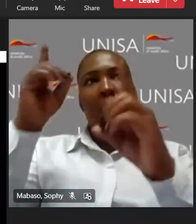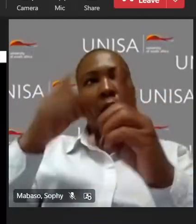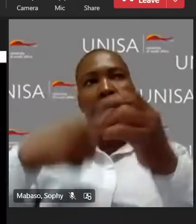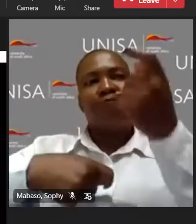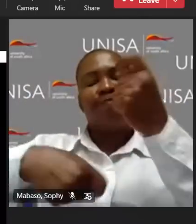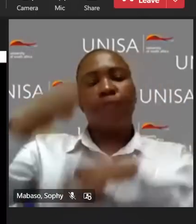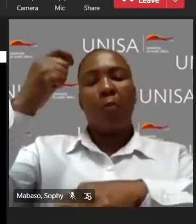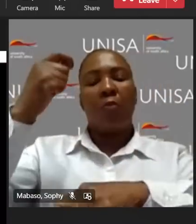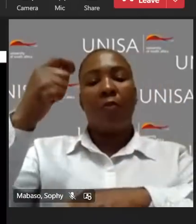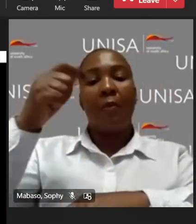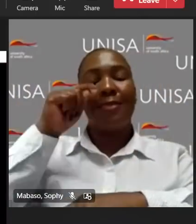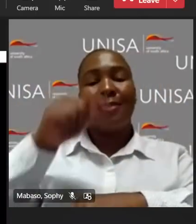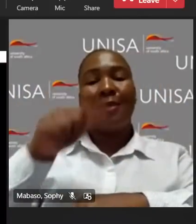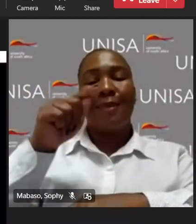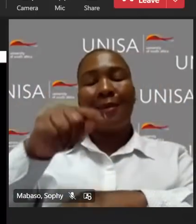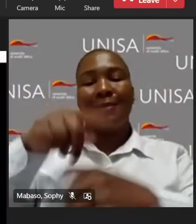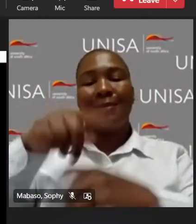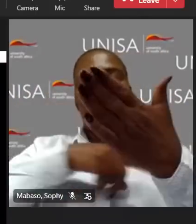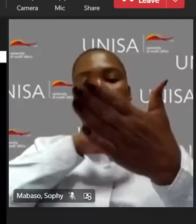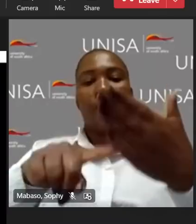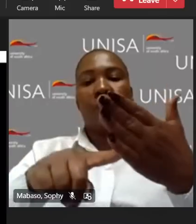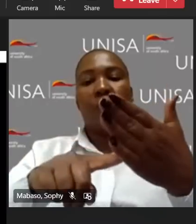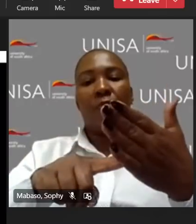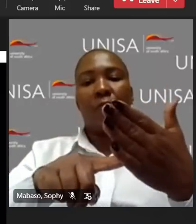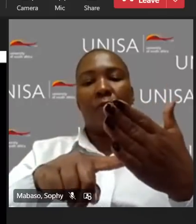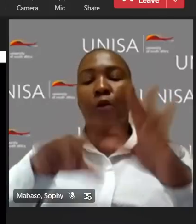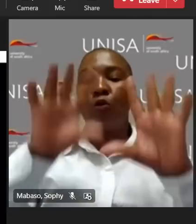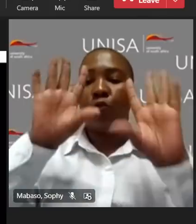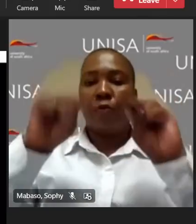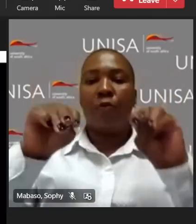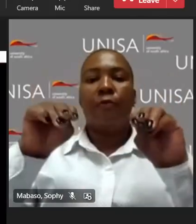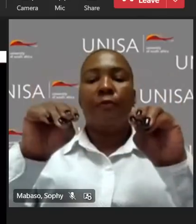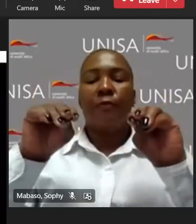That is copyright violation. Please refrain from doing that.